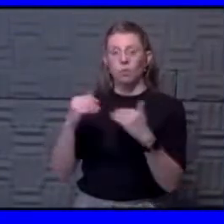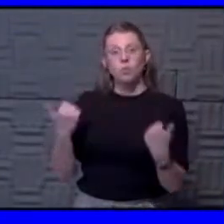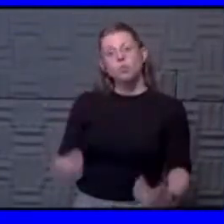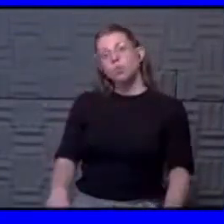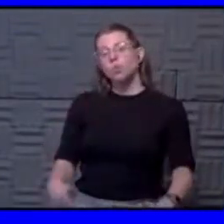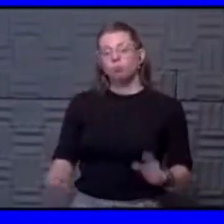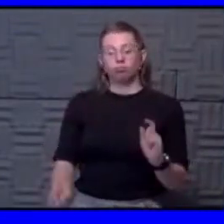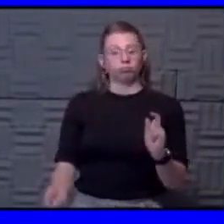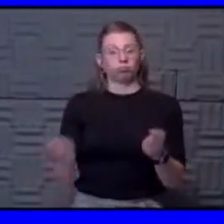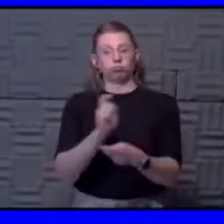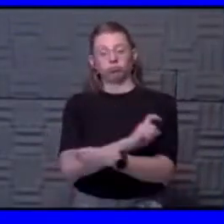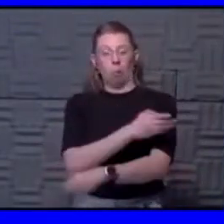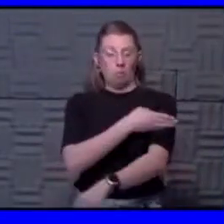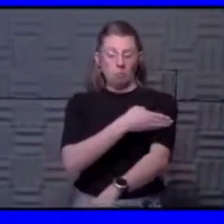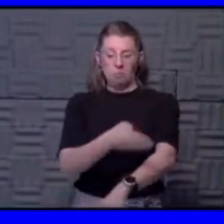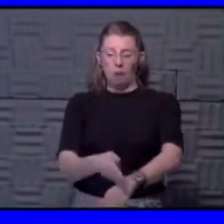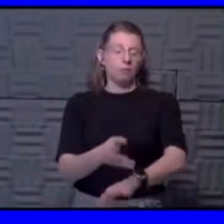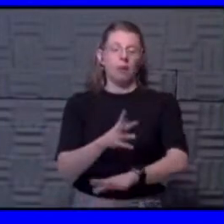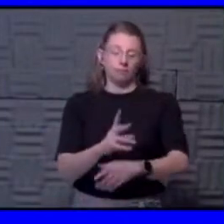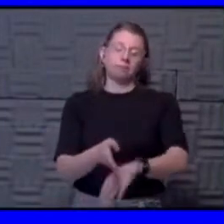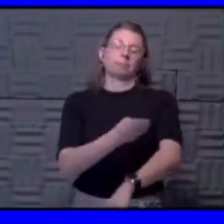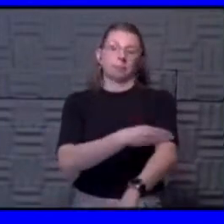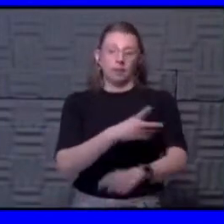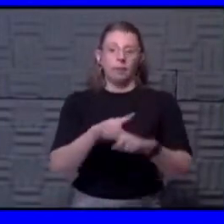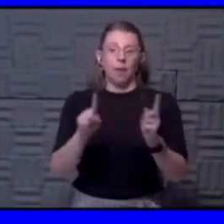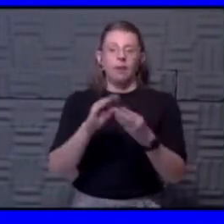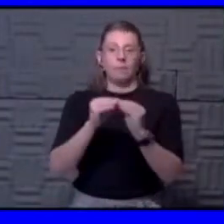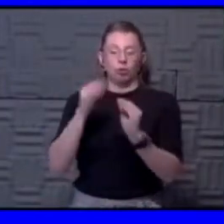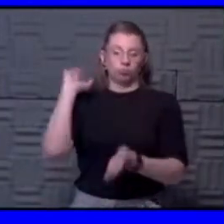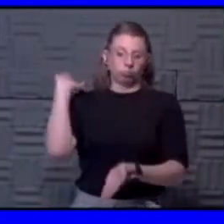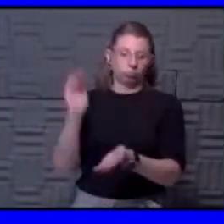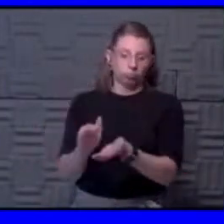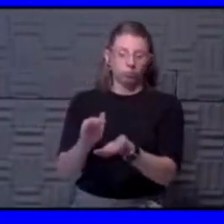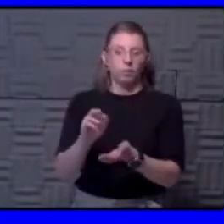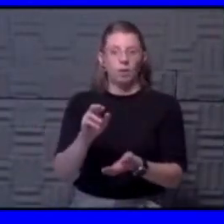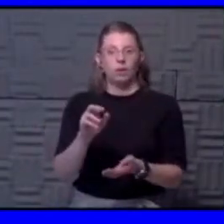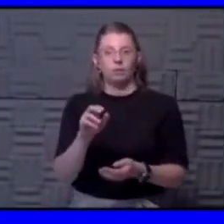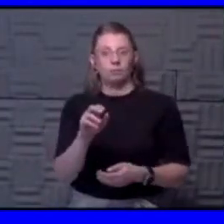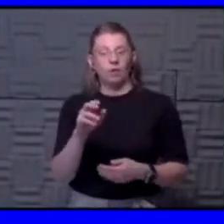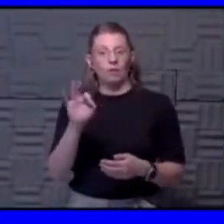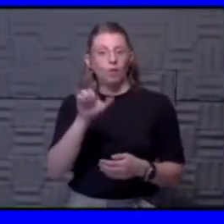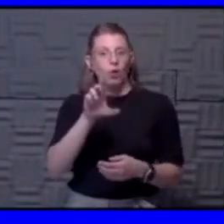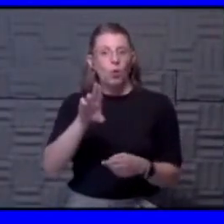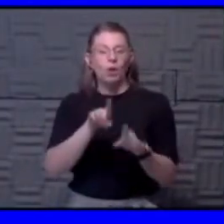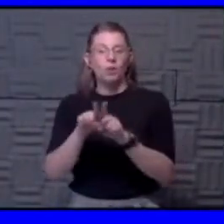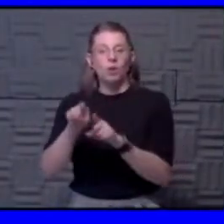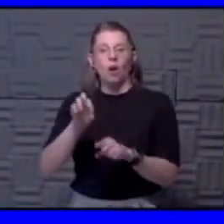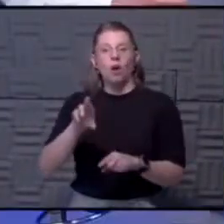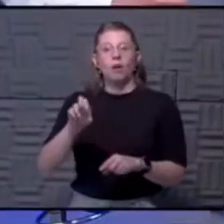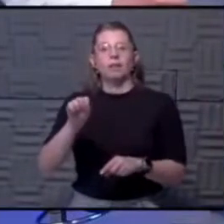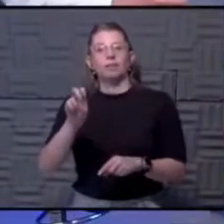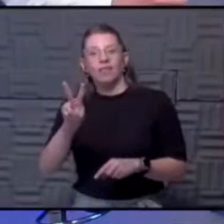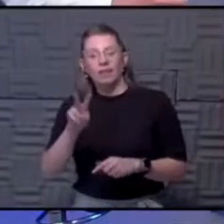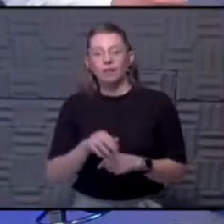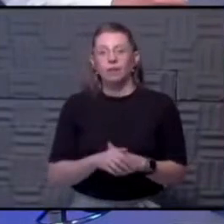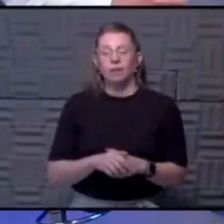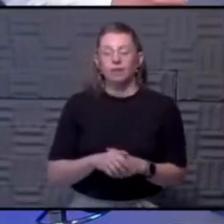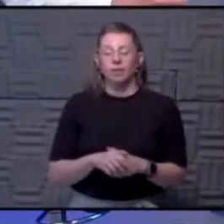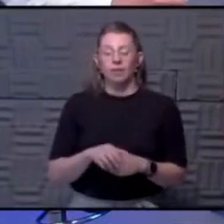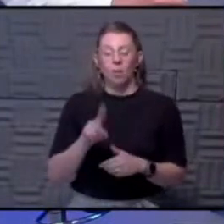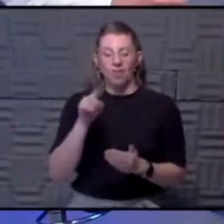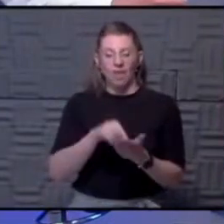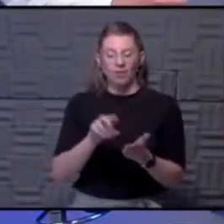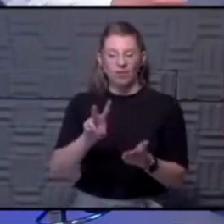extreme decreases in influenza and RSV throughout this year, which is amazing. 1,700